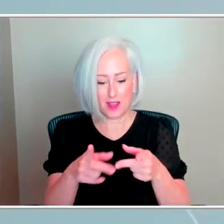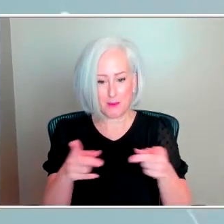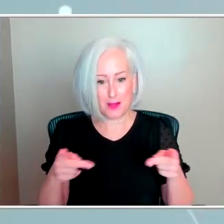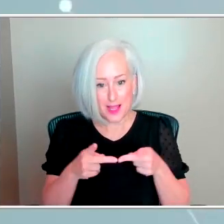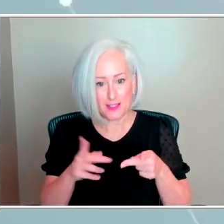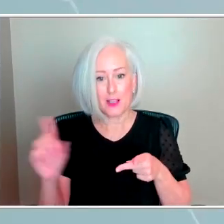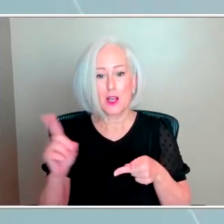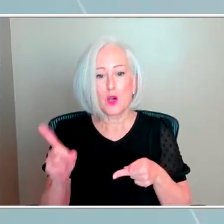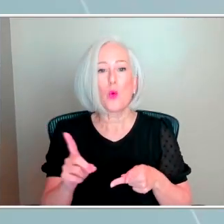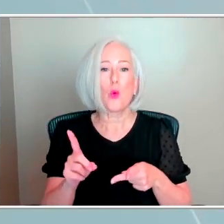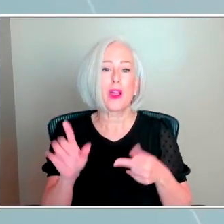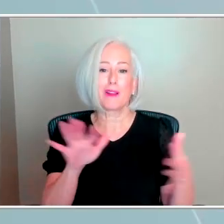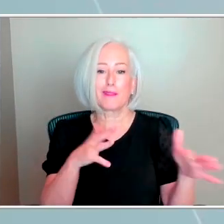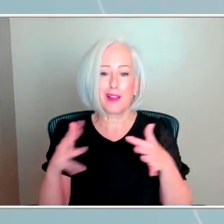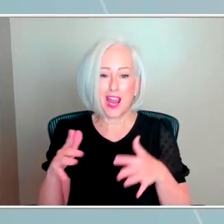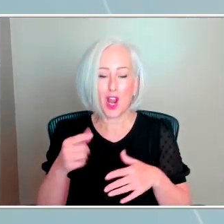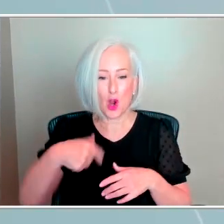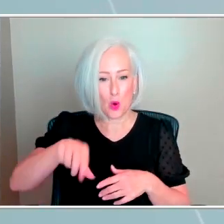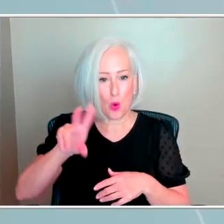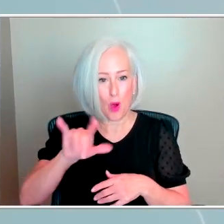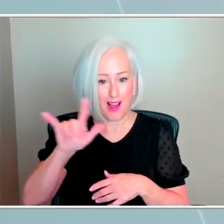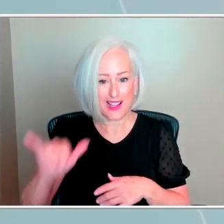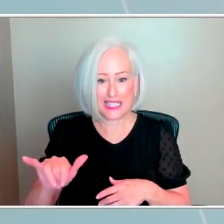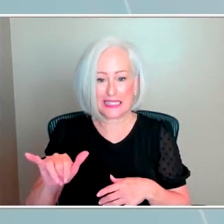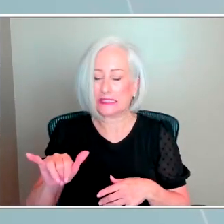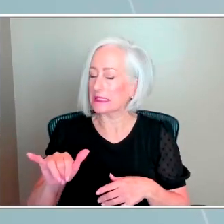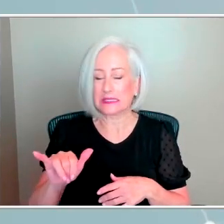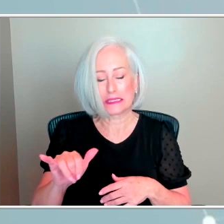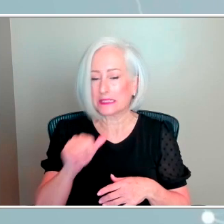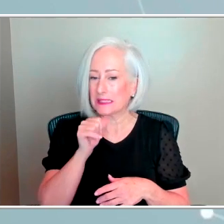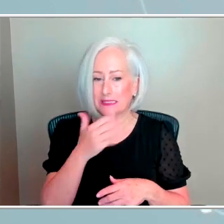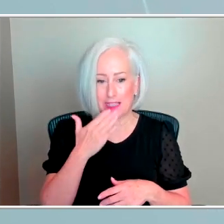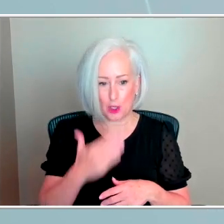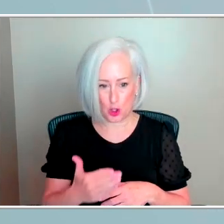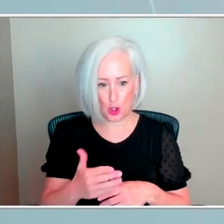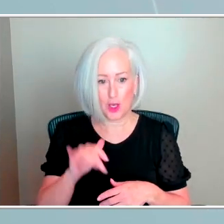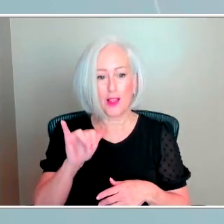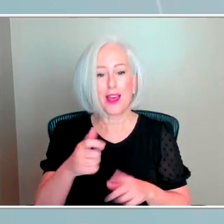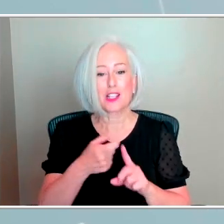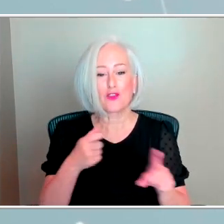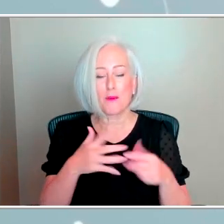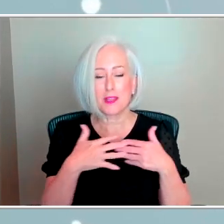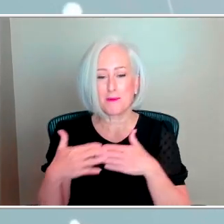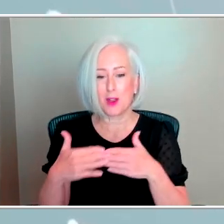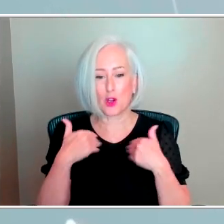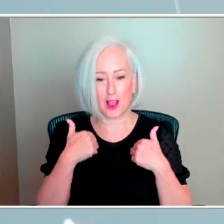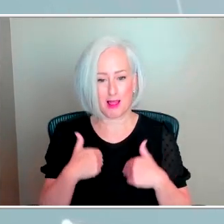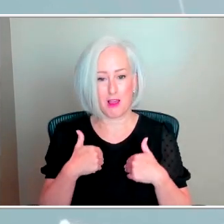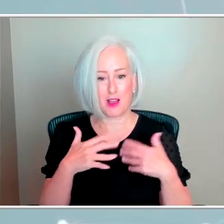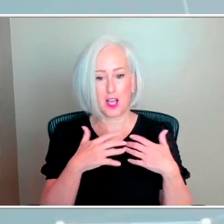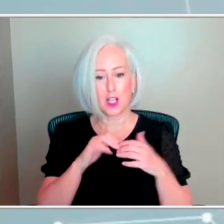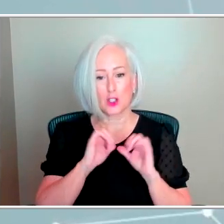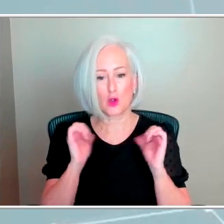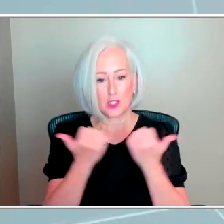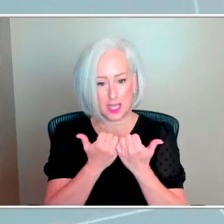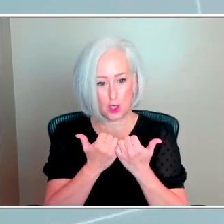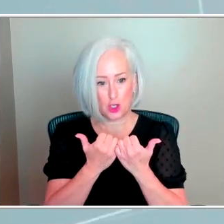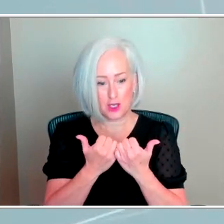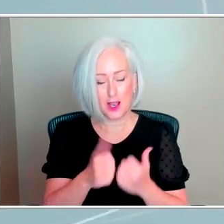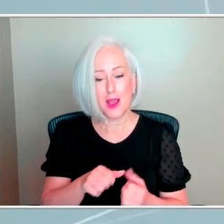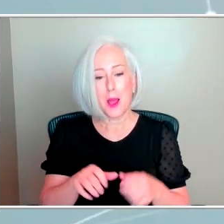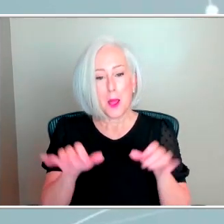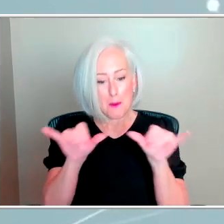quality. That's according to the newest State of the Air report from the American Lung Association. It measured two of the most dangerous